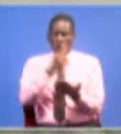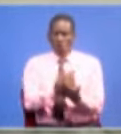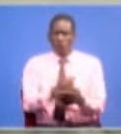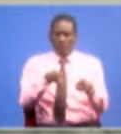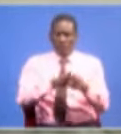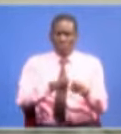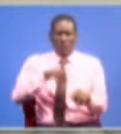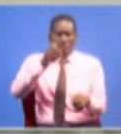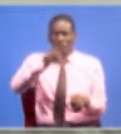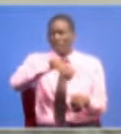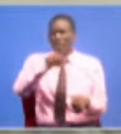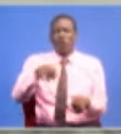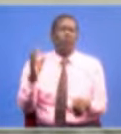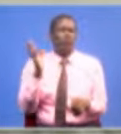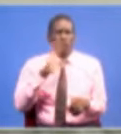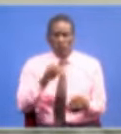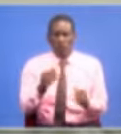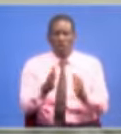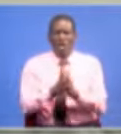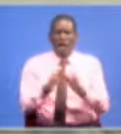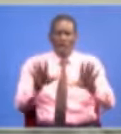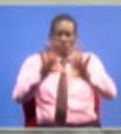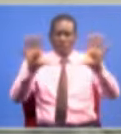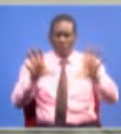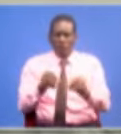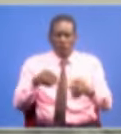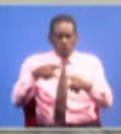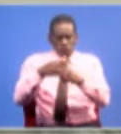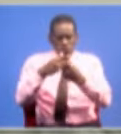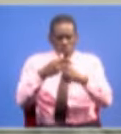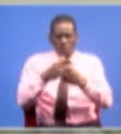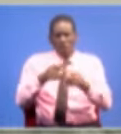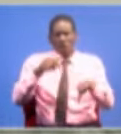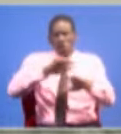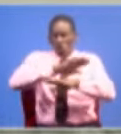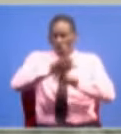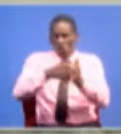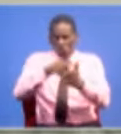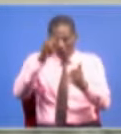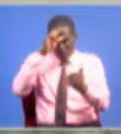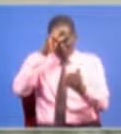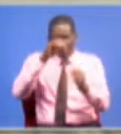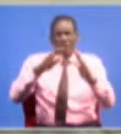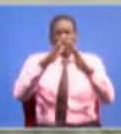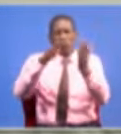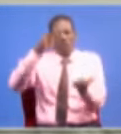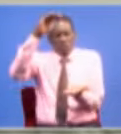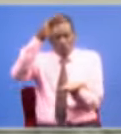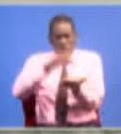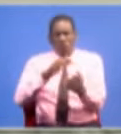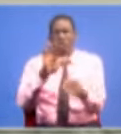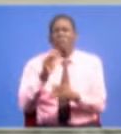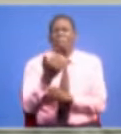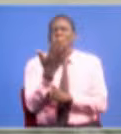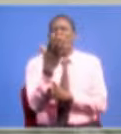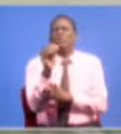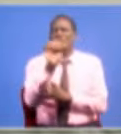been removed, and the budget for renovations across government reduced by 50%.